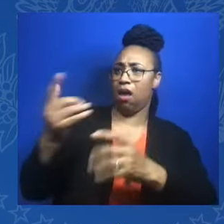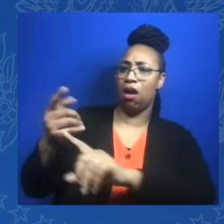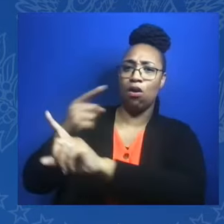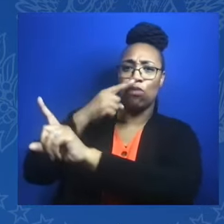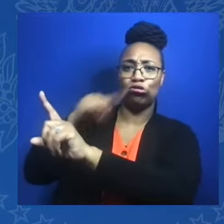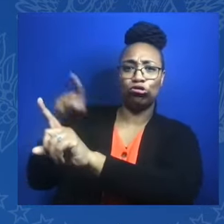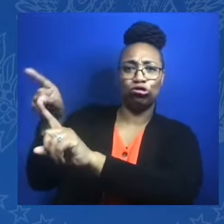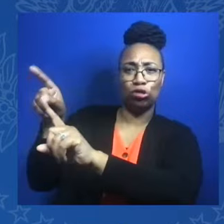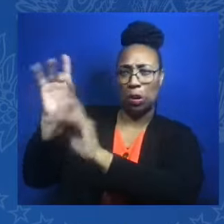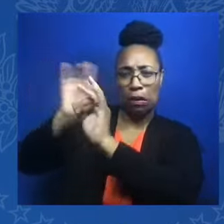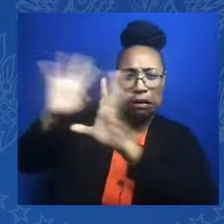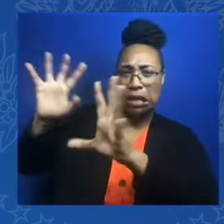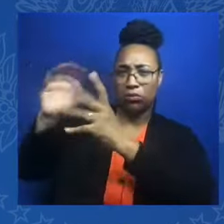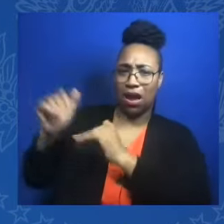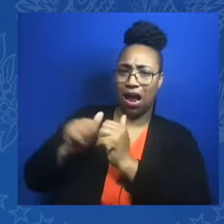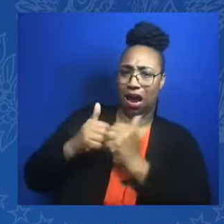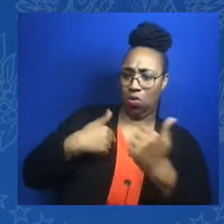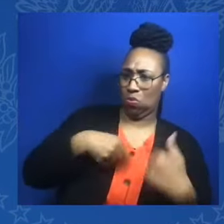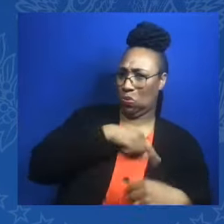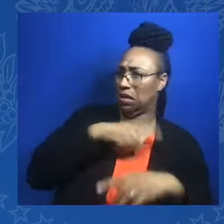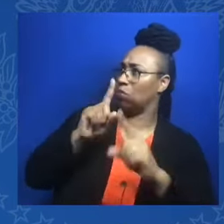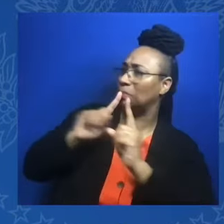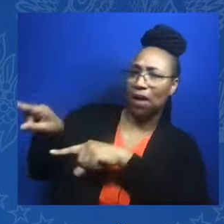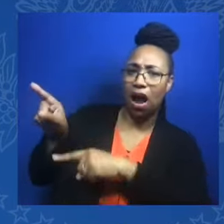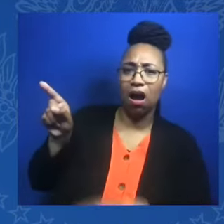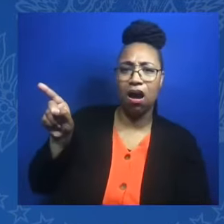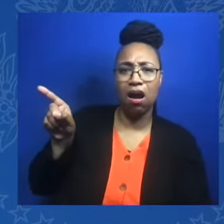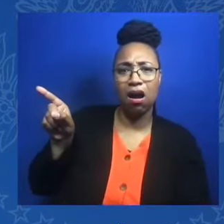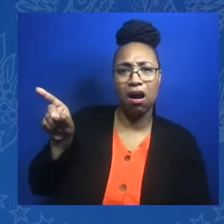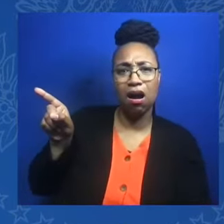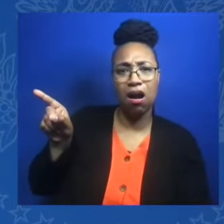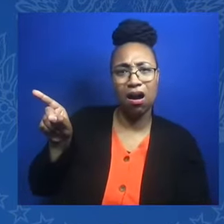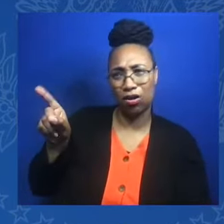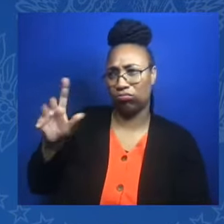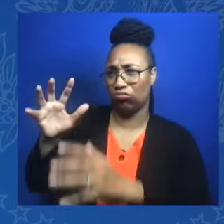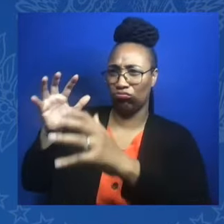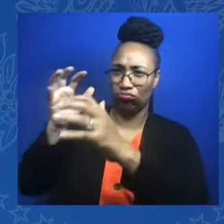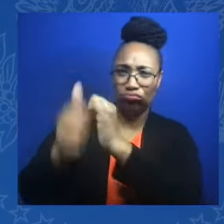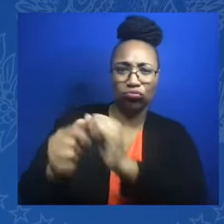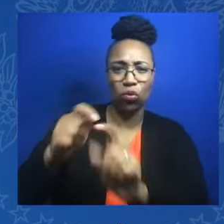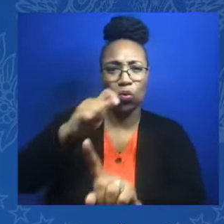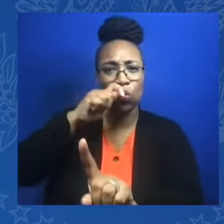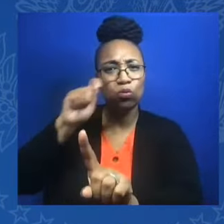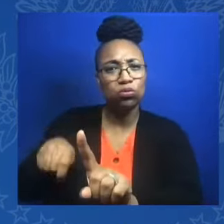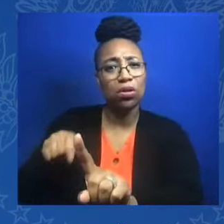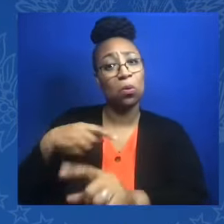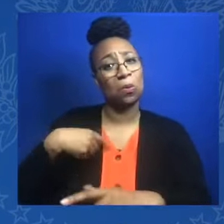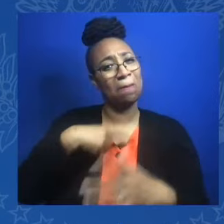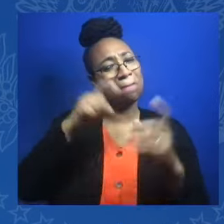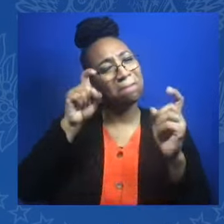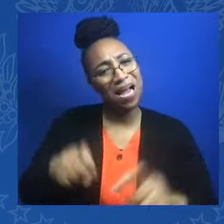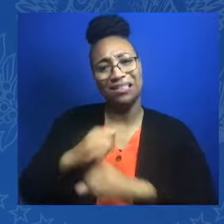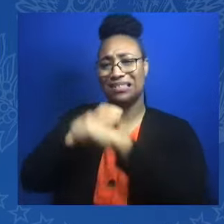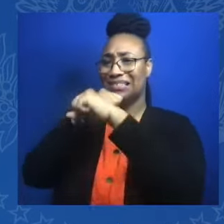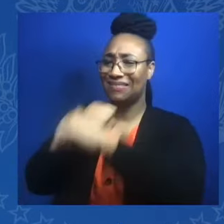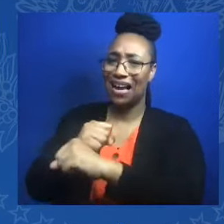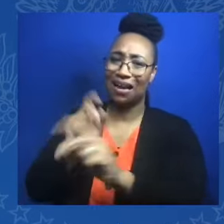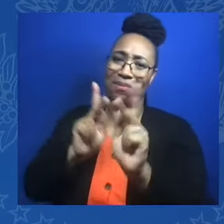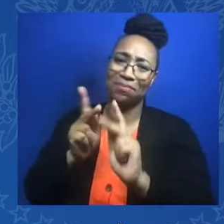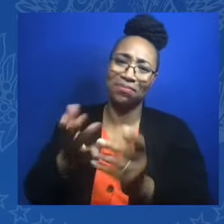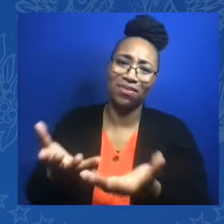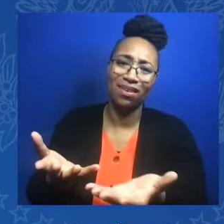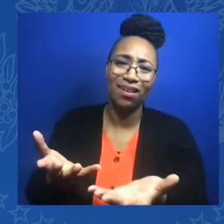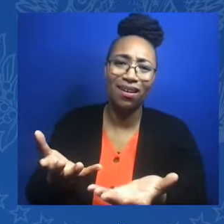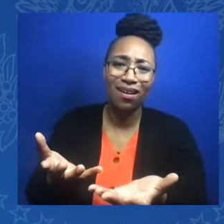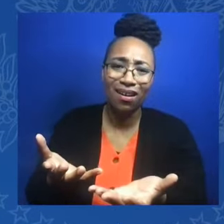We've stood together to defend sovereignty, to defend democracy, to defend freedom for ourselves and all who wish it. As I told President